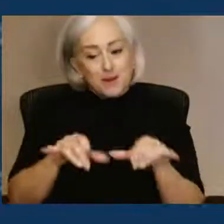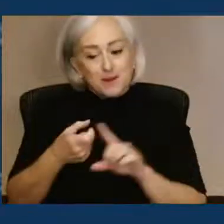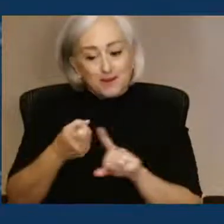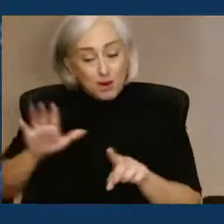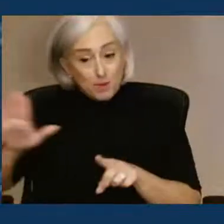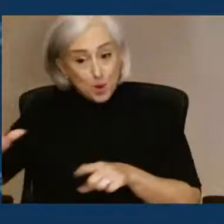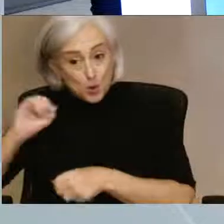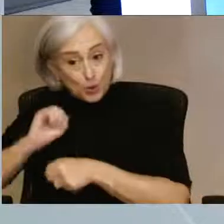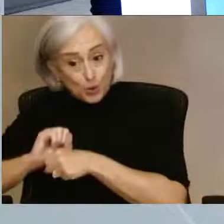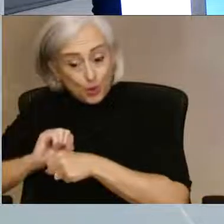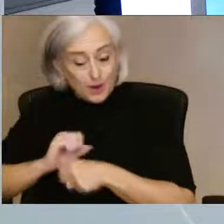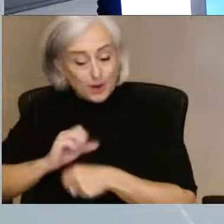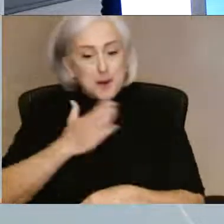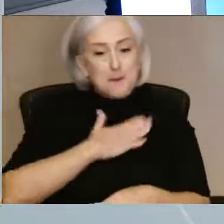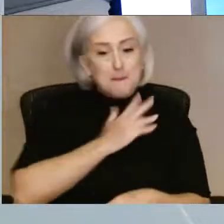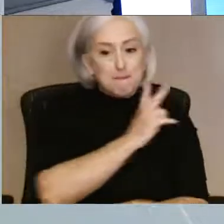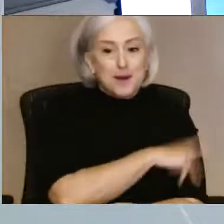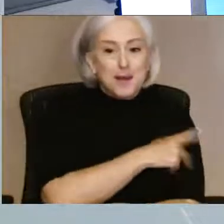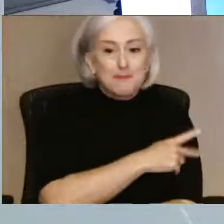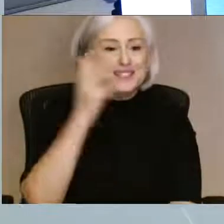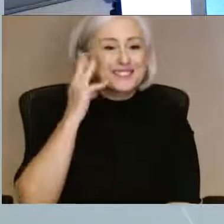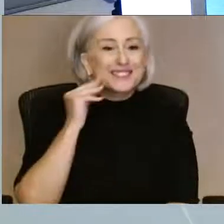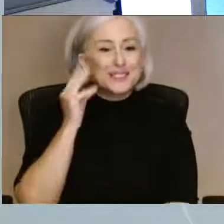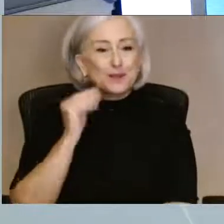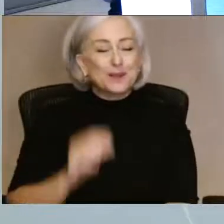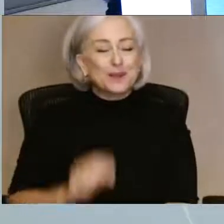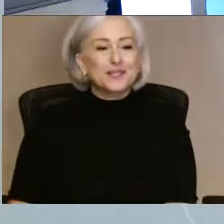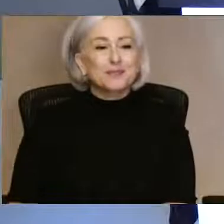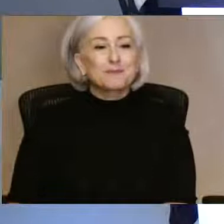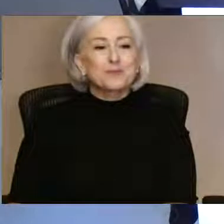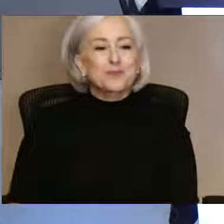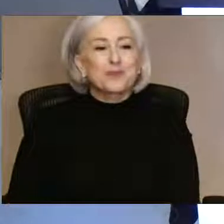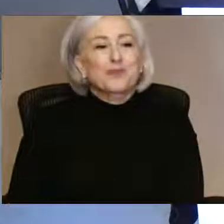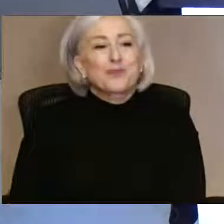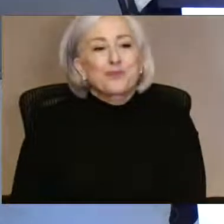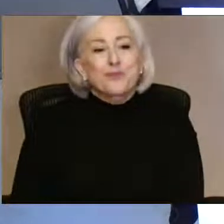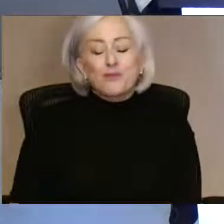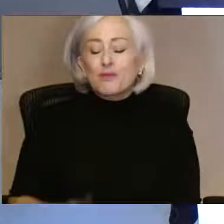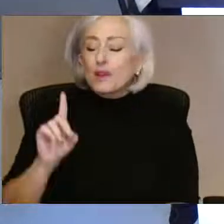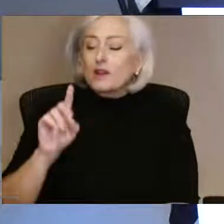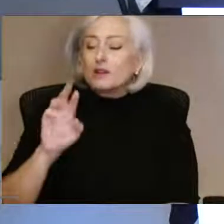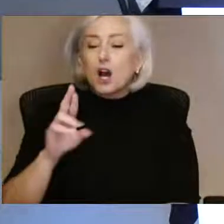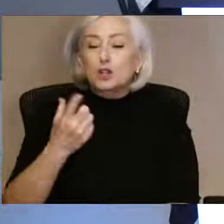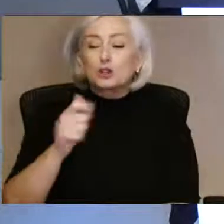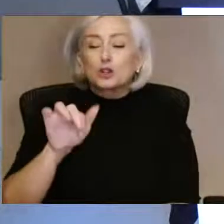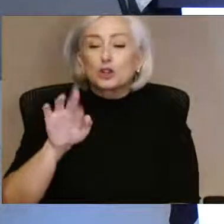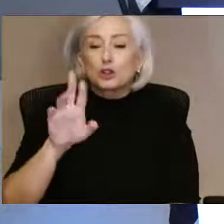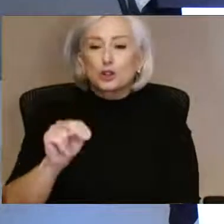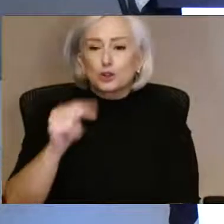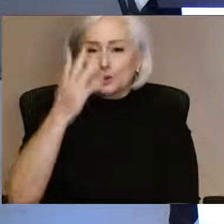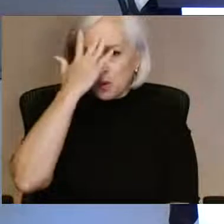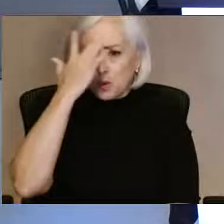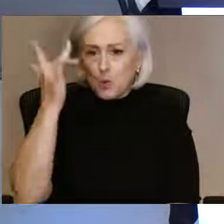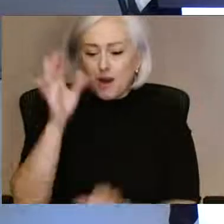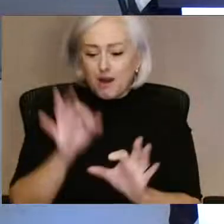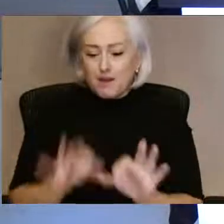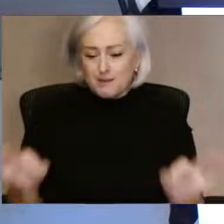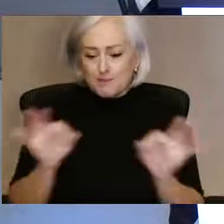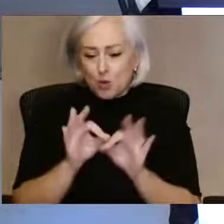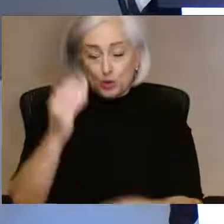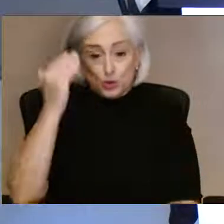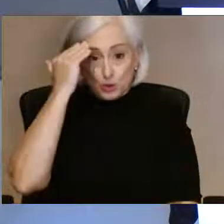experience. I see. So Dr. Gerton, why is it important to know if a